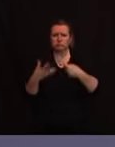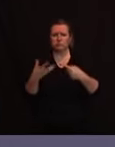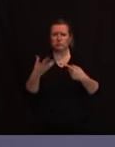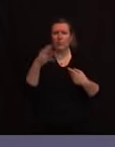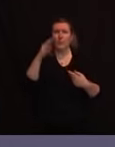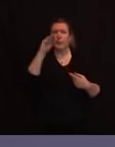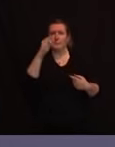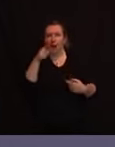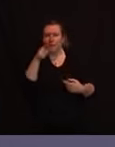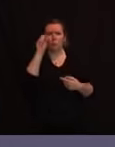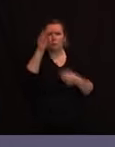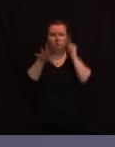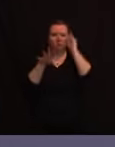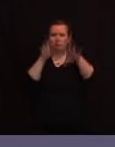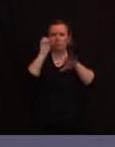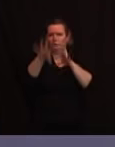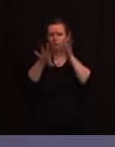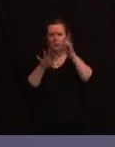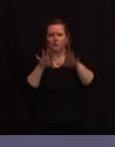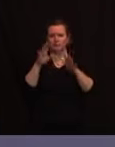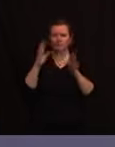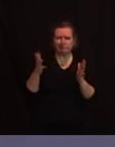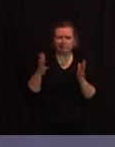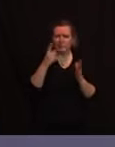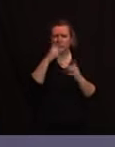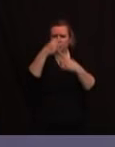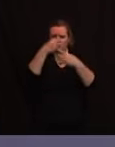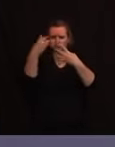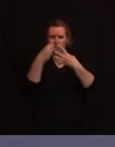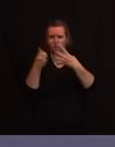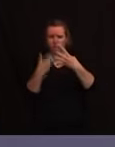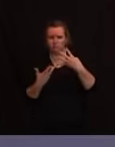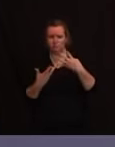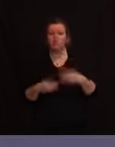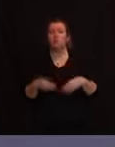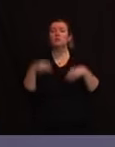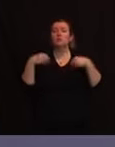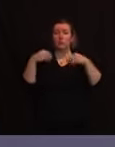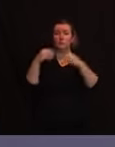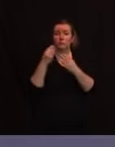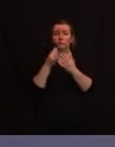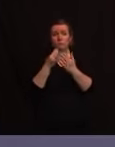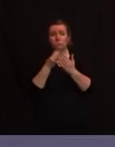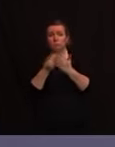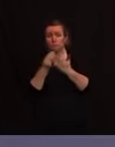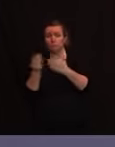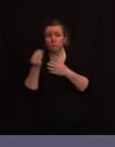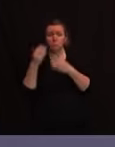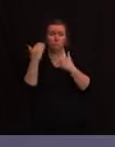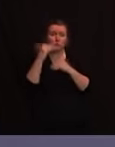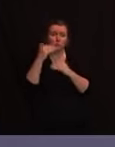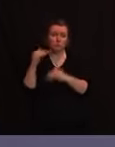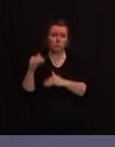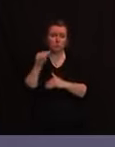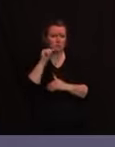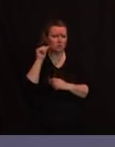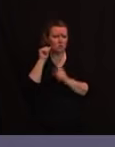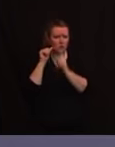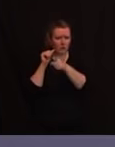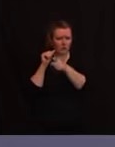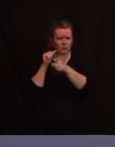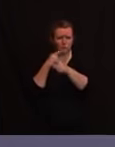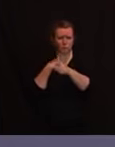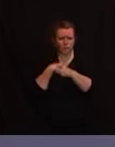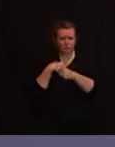numbers? And Governor, on the shopping restrictions that you announced yesterday, you indicated that that number 50%